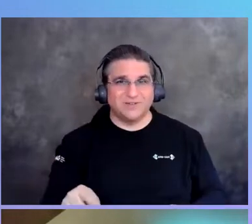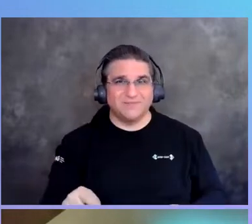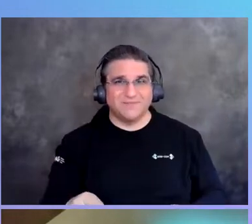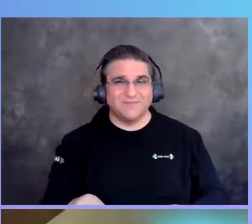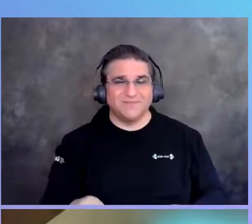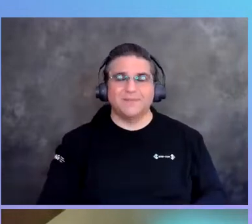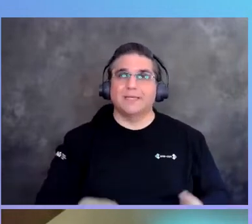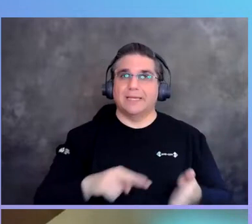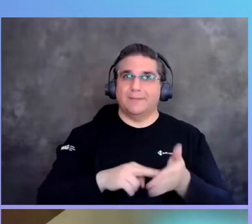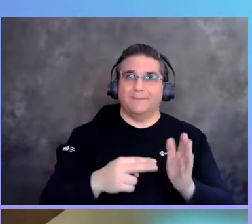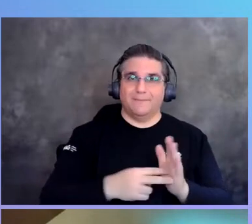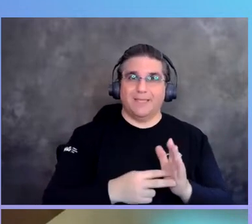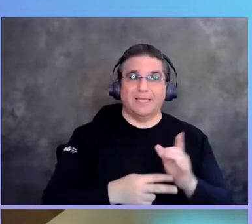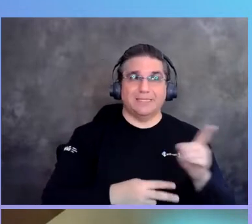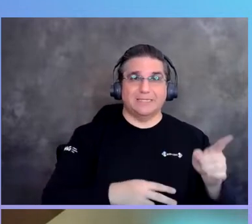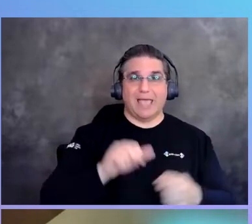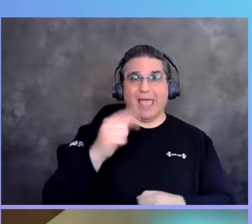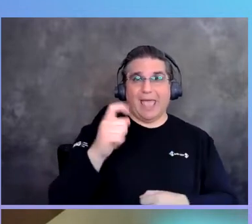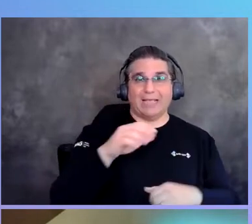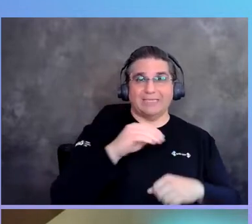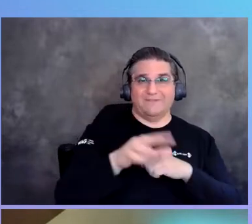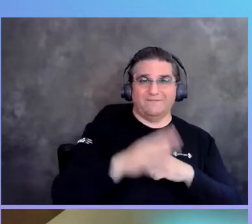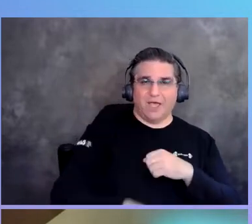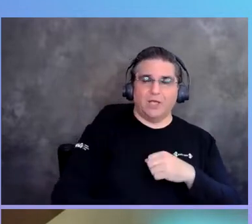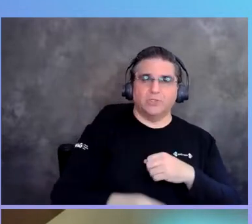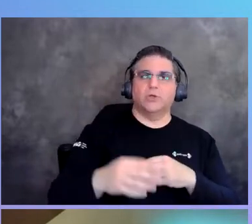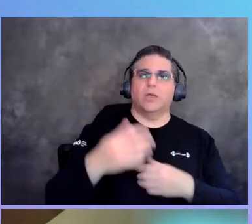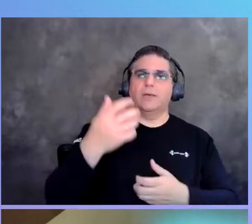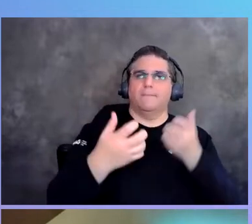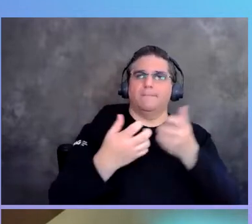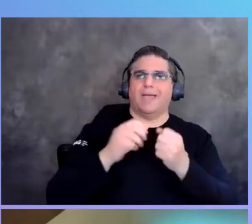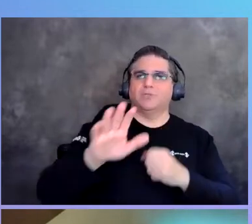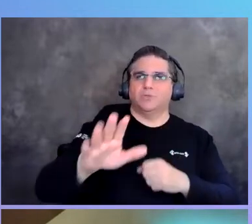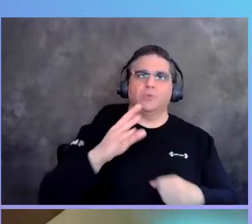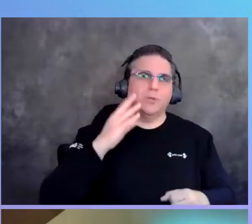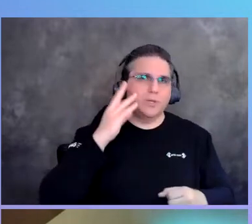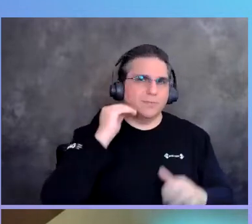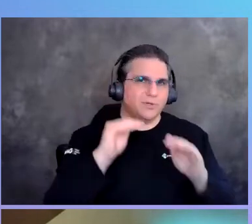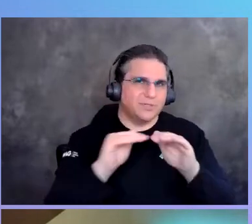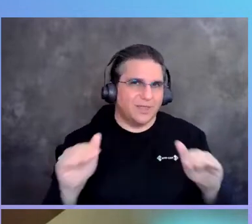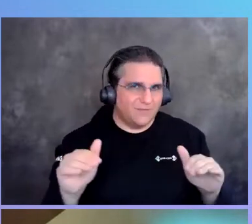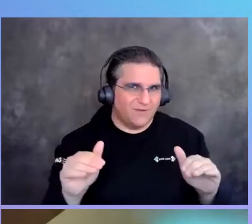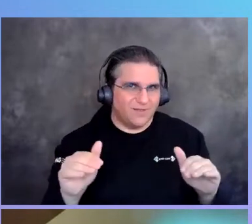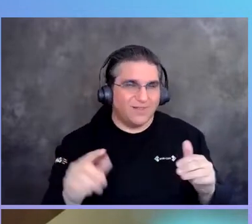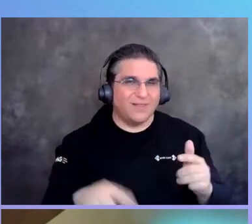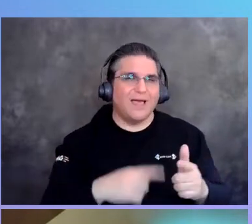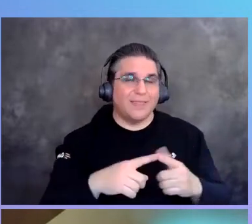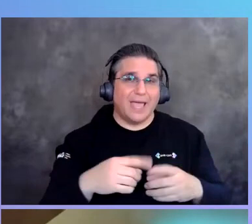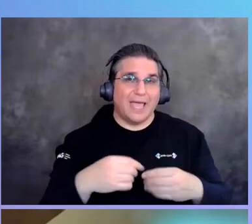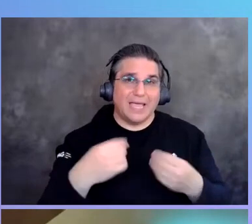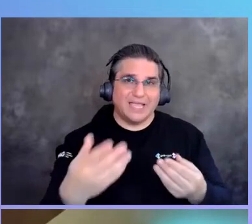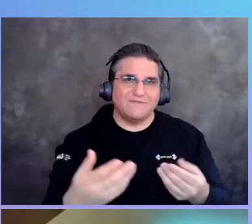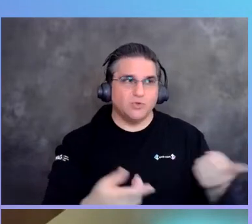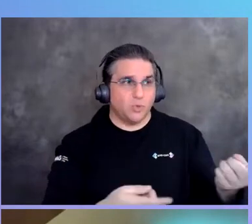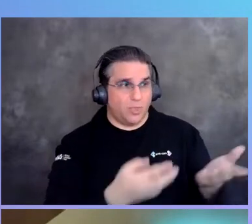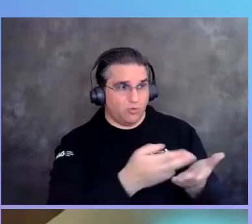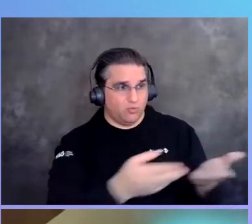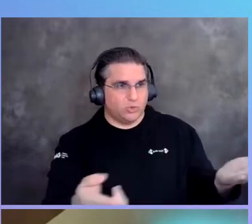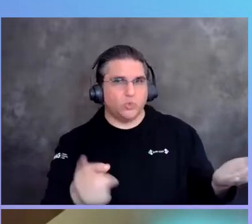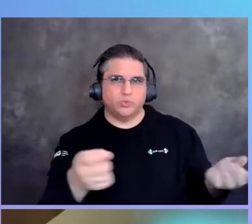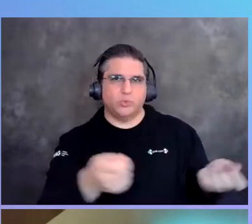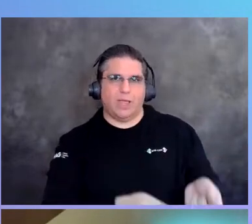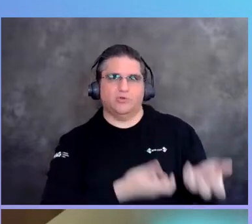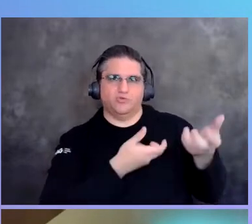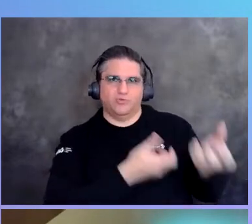Axe Advisor meets the user where they are in their own personal journey and also provides them with trusted resources that they need to continue their